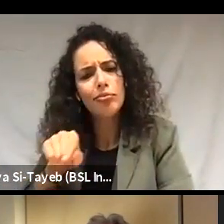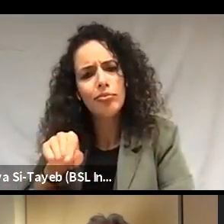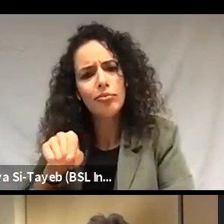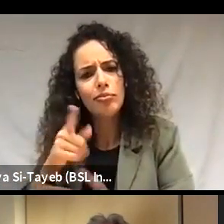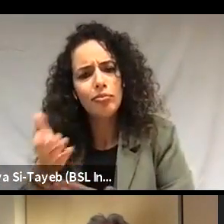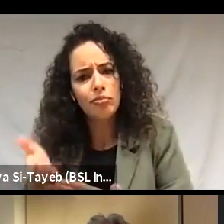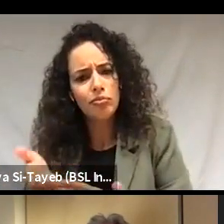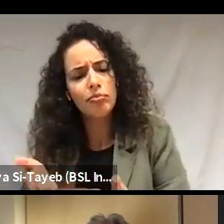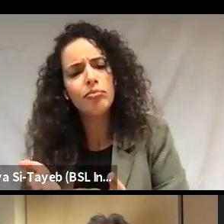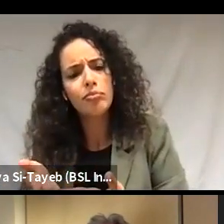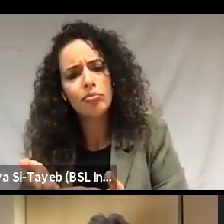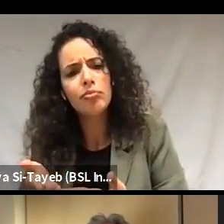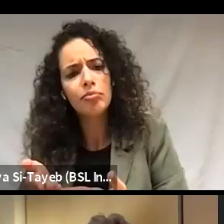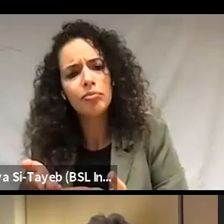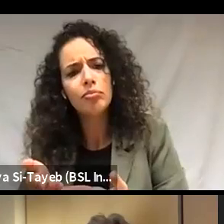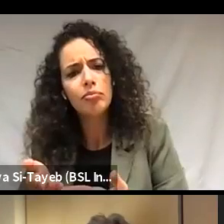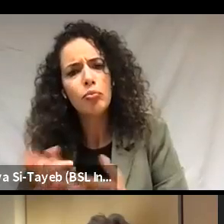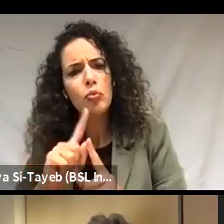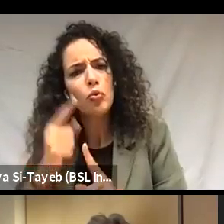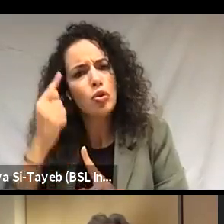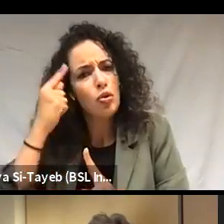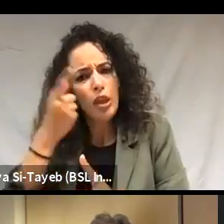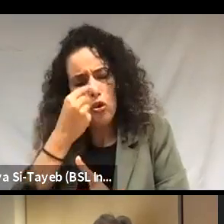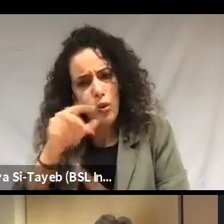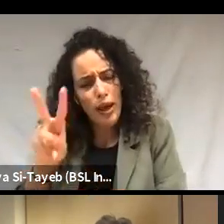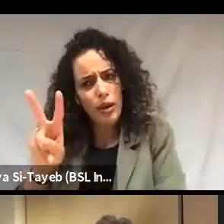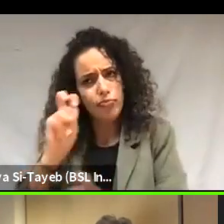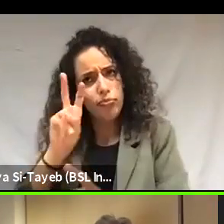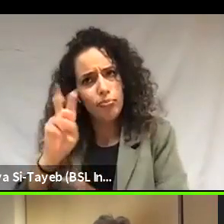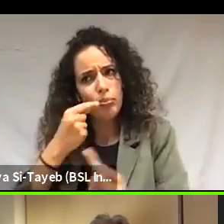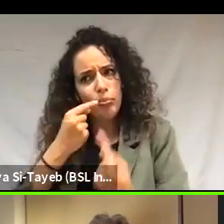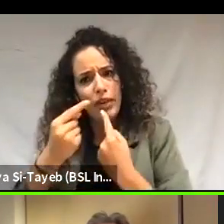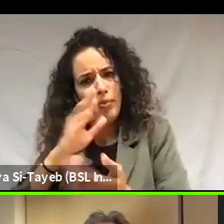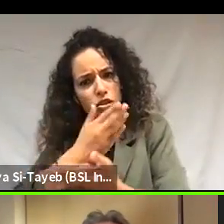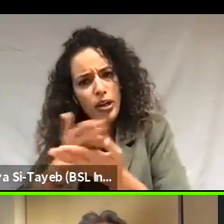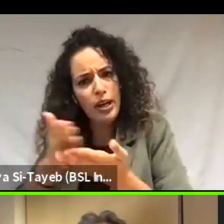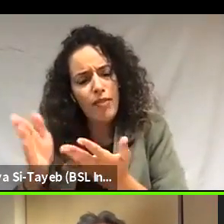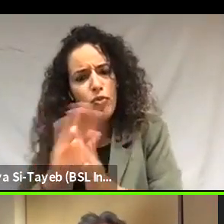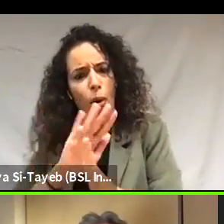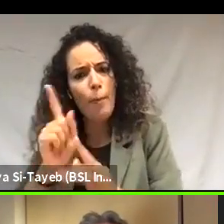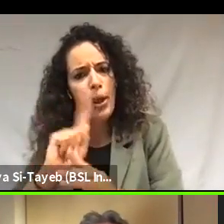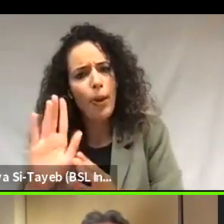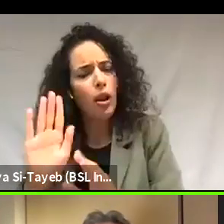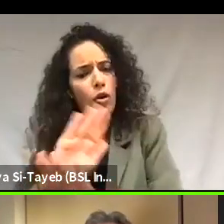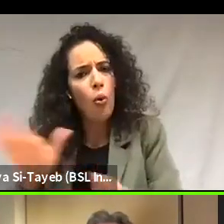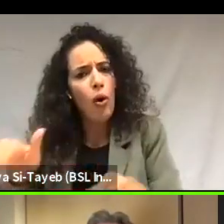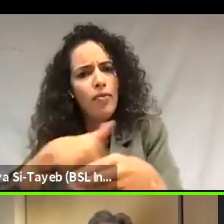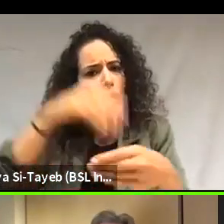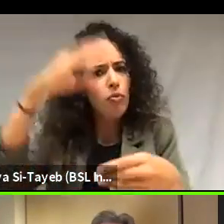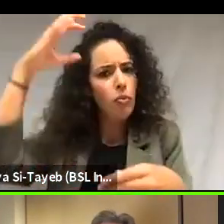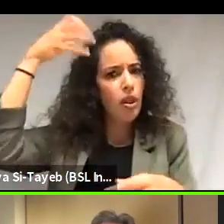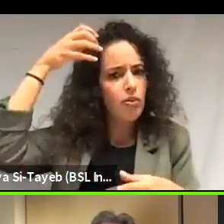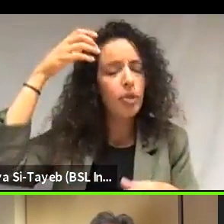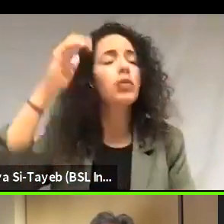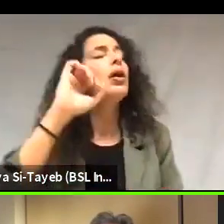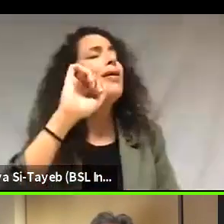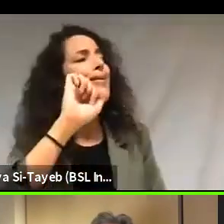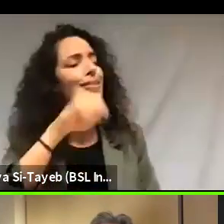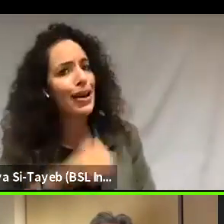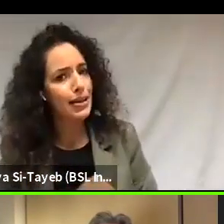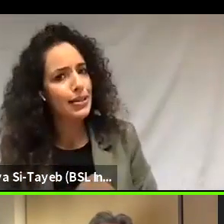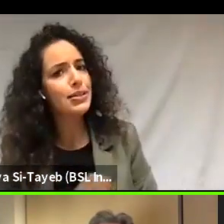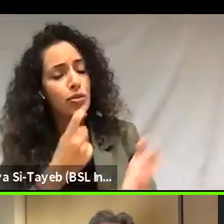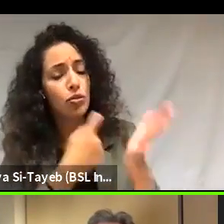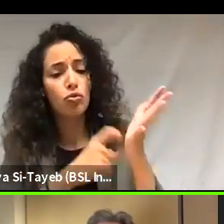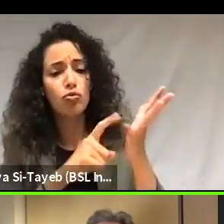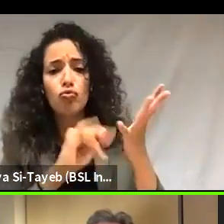say the non-governmental sector? Yeah, I do. there's some very good stuff that have come out of RUSI, out